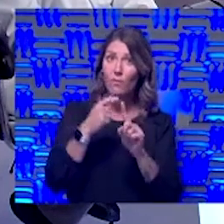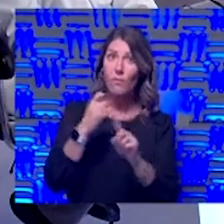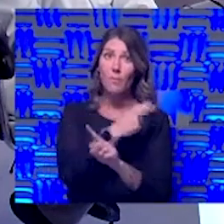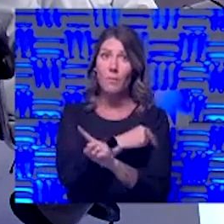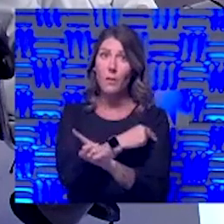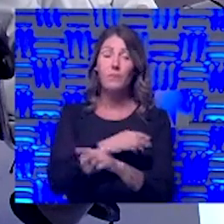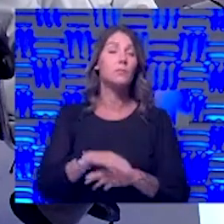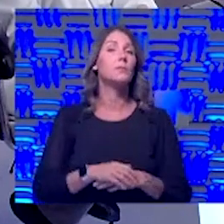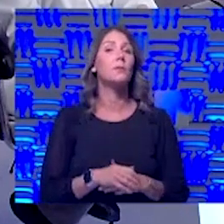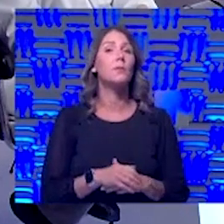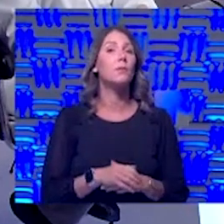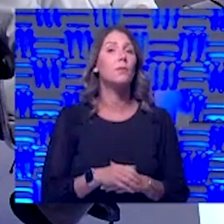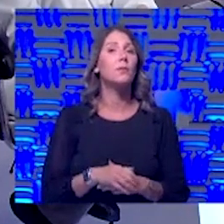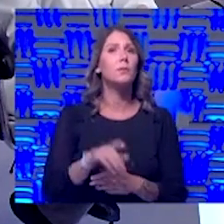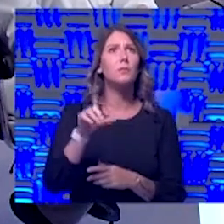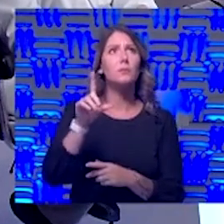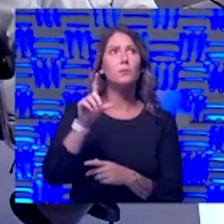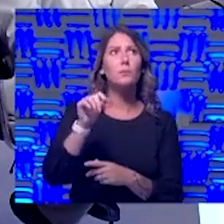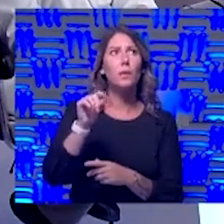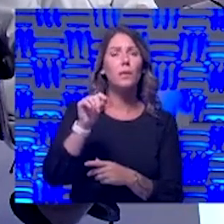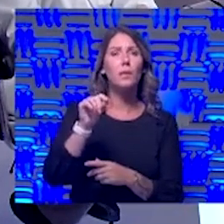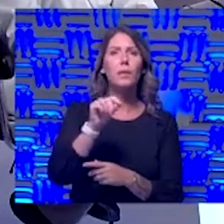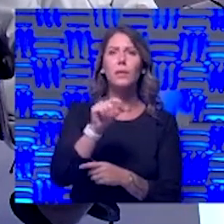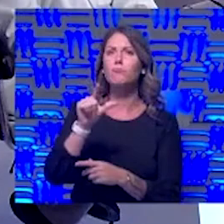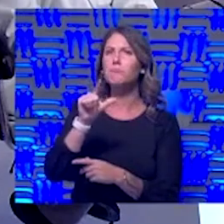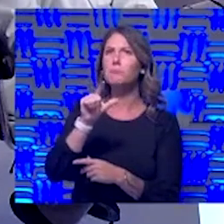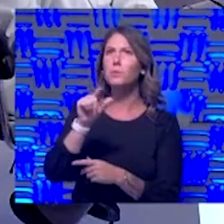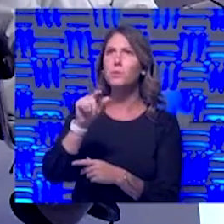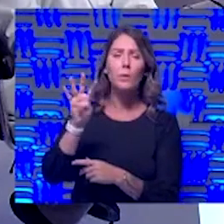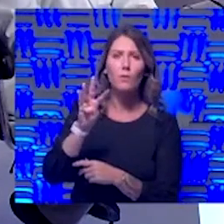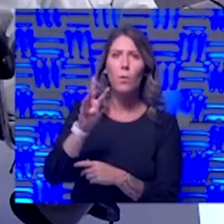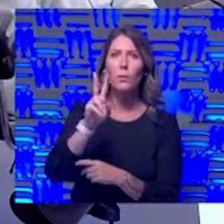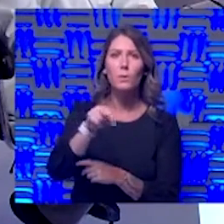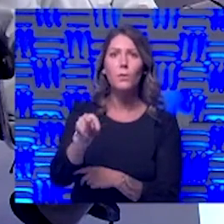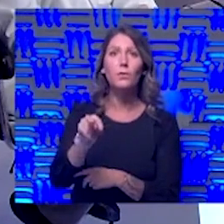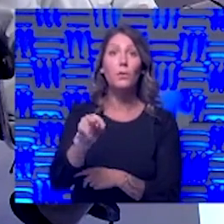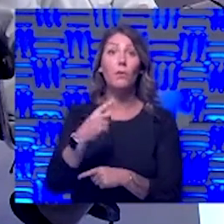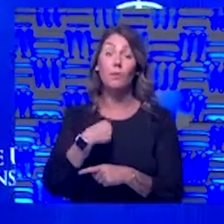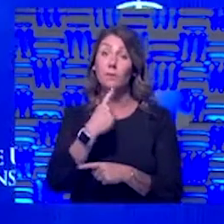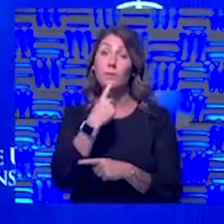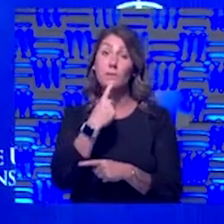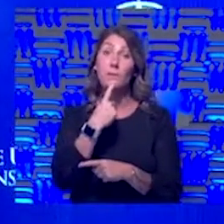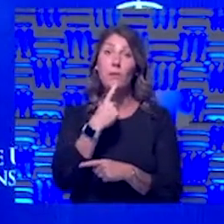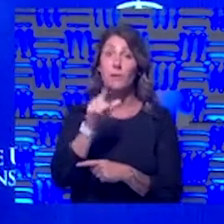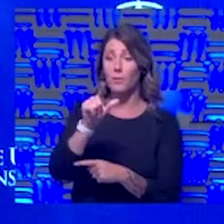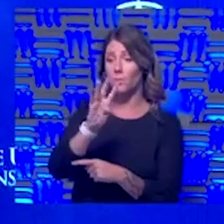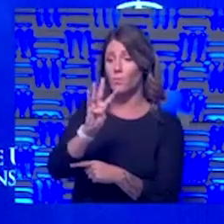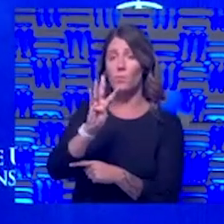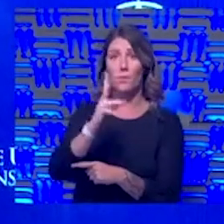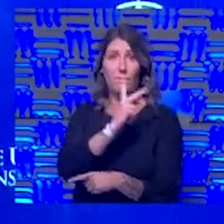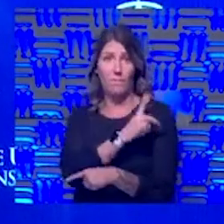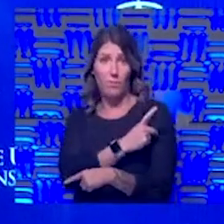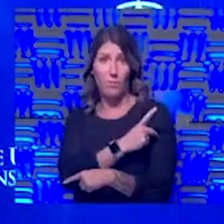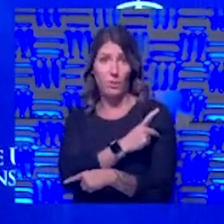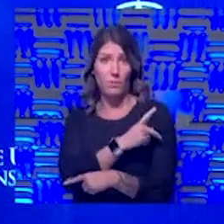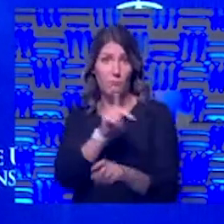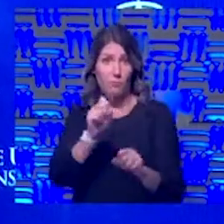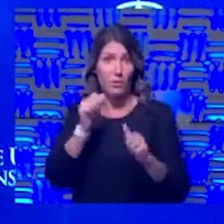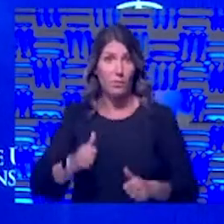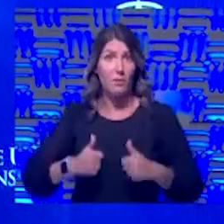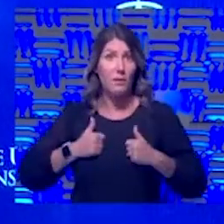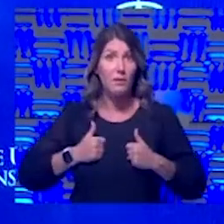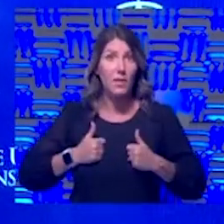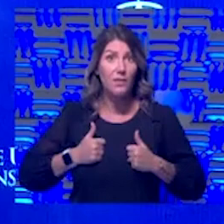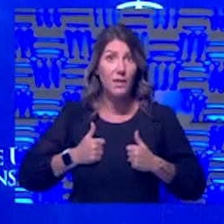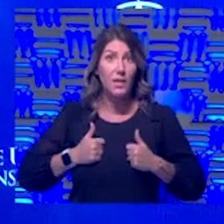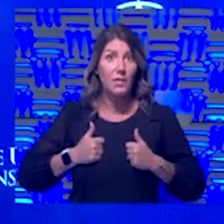COVID here. 22, right? I think, yeah. Or 24. And I would say that those 24 patients, could they be alive to speak, would